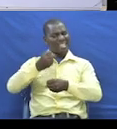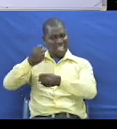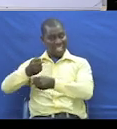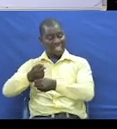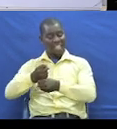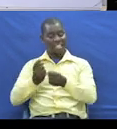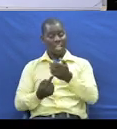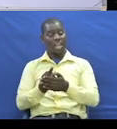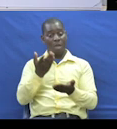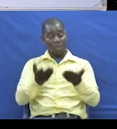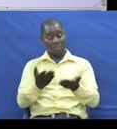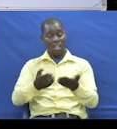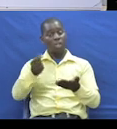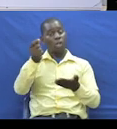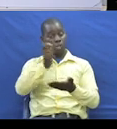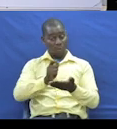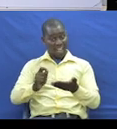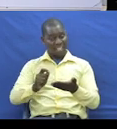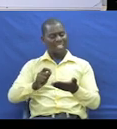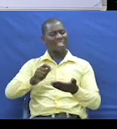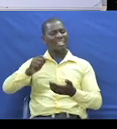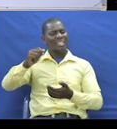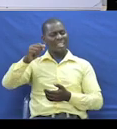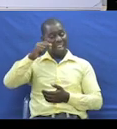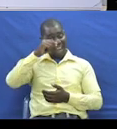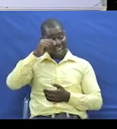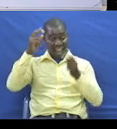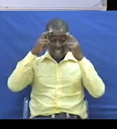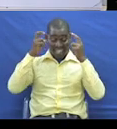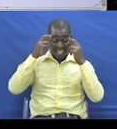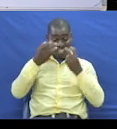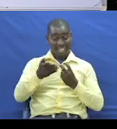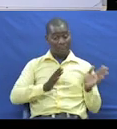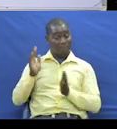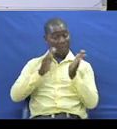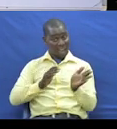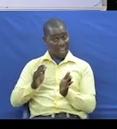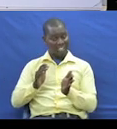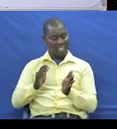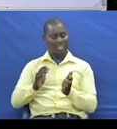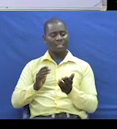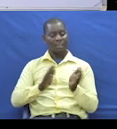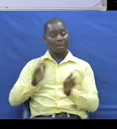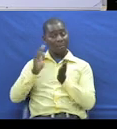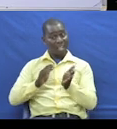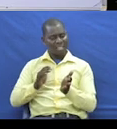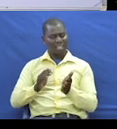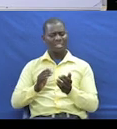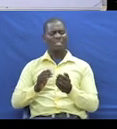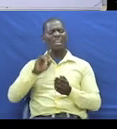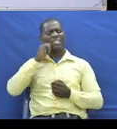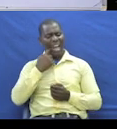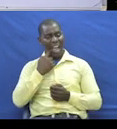exercise and be in position to write it. I think you have already prepared a place where to write it.